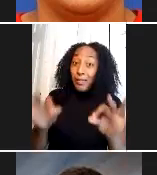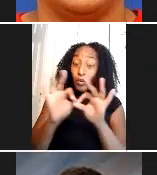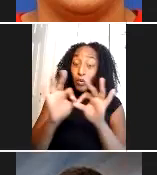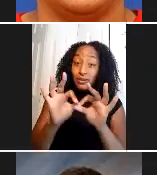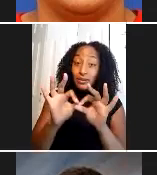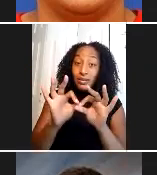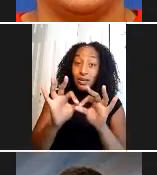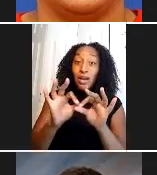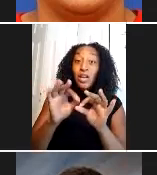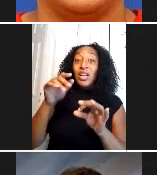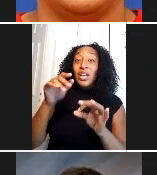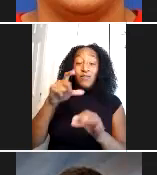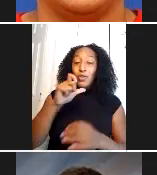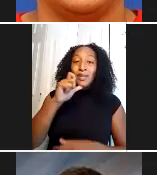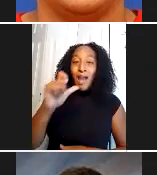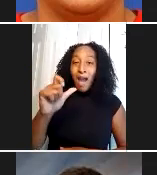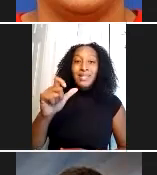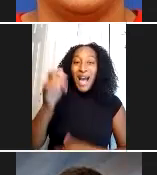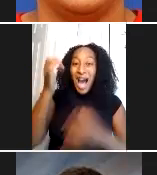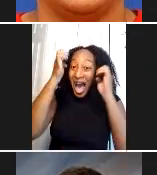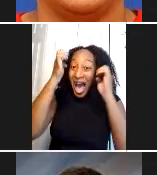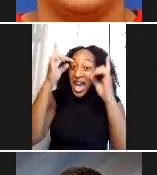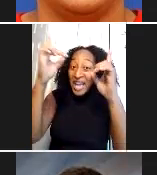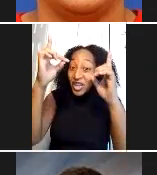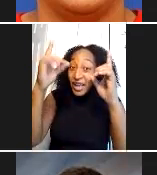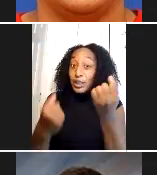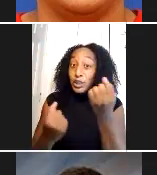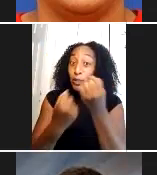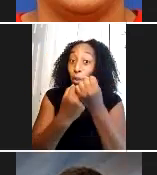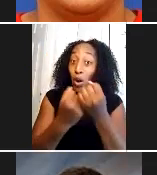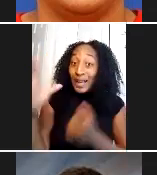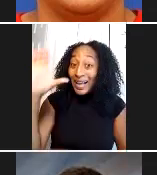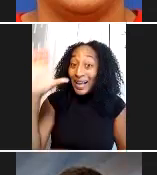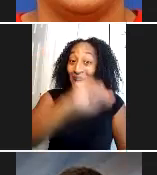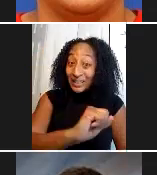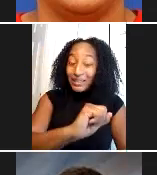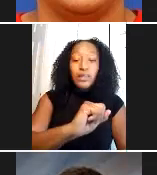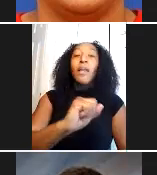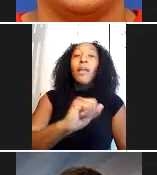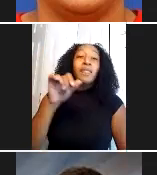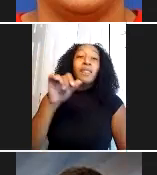Okay. If it is not based in our current knowledge,